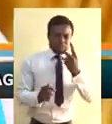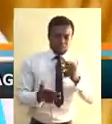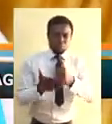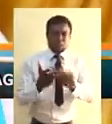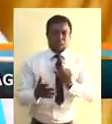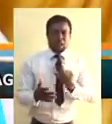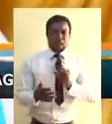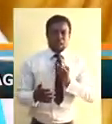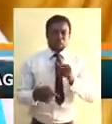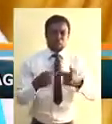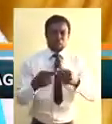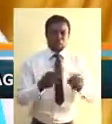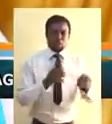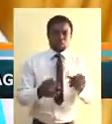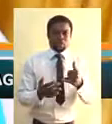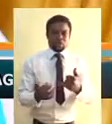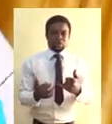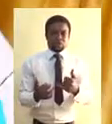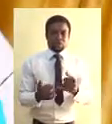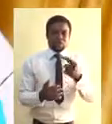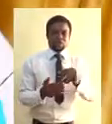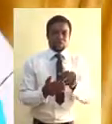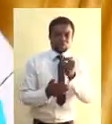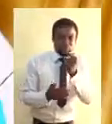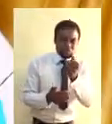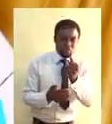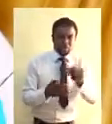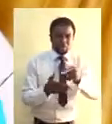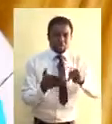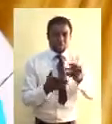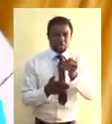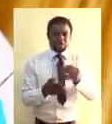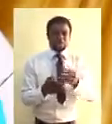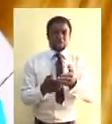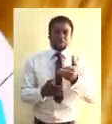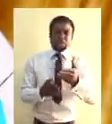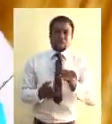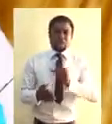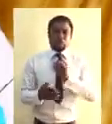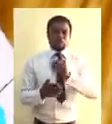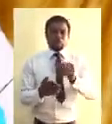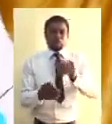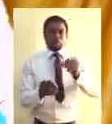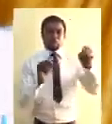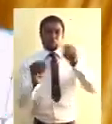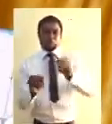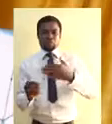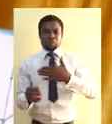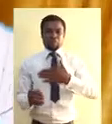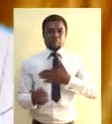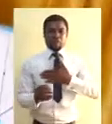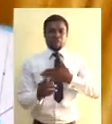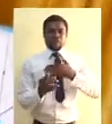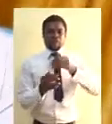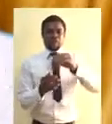you observe that this smaller part is still there. I'm going to apply my glue on the smaller part.